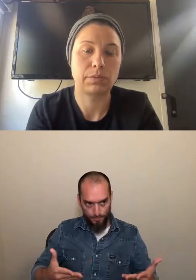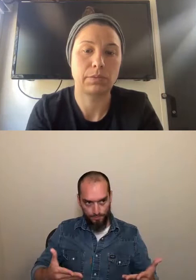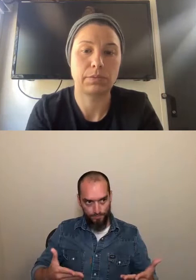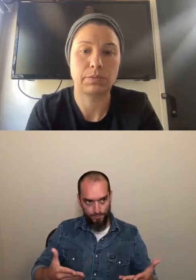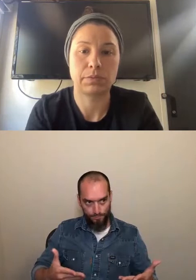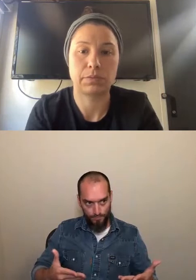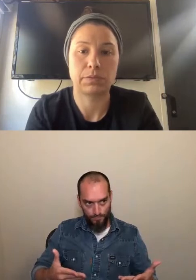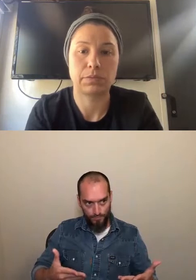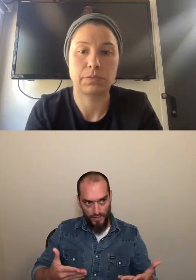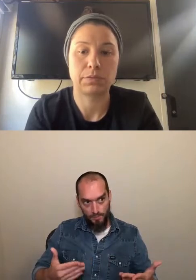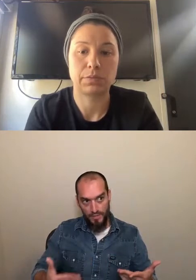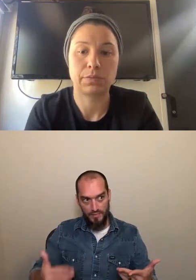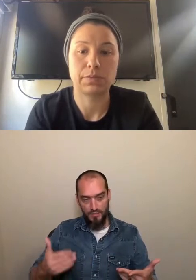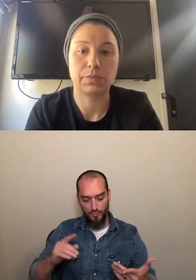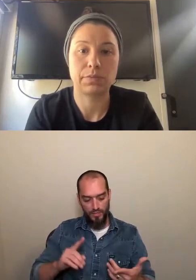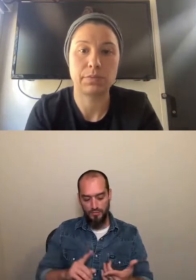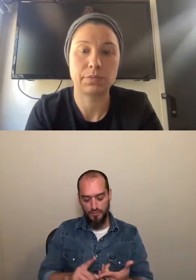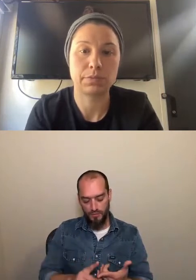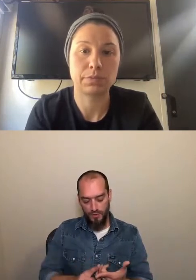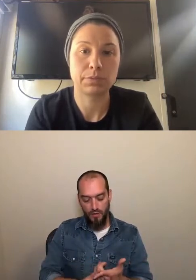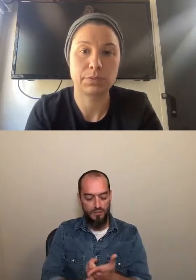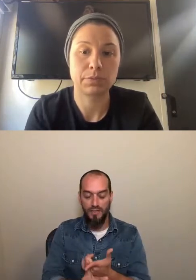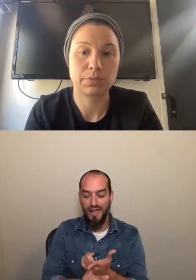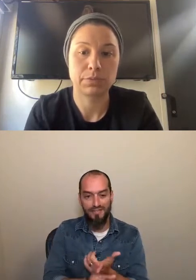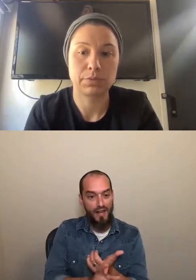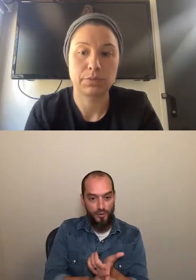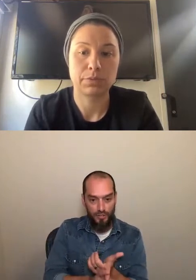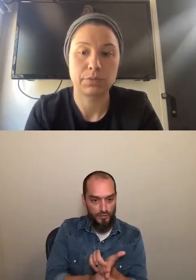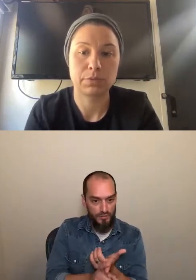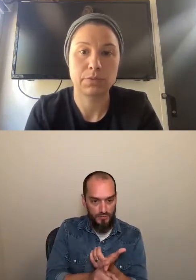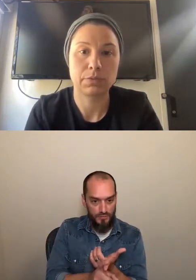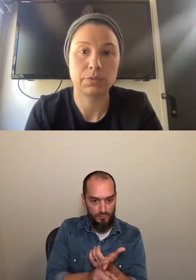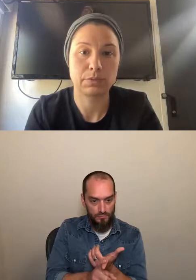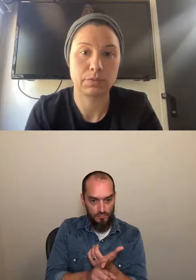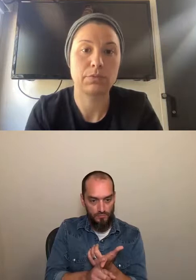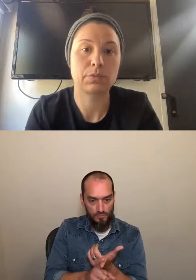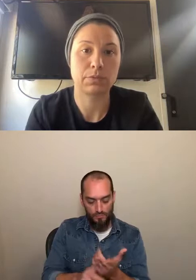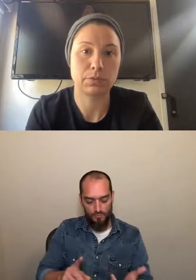up in many situations causing high static pressure in the system,